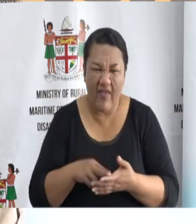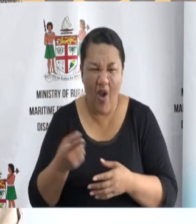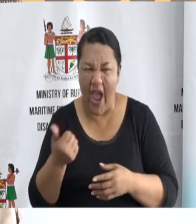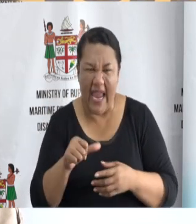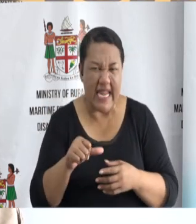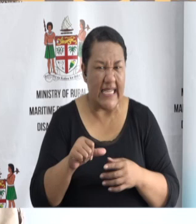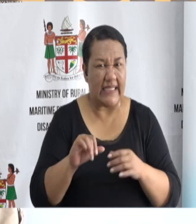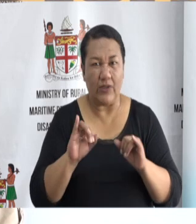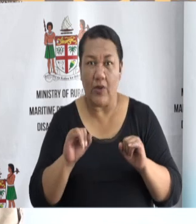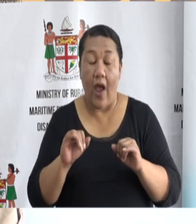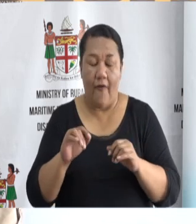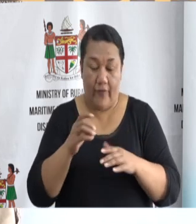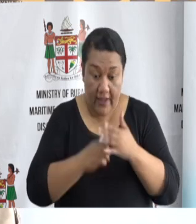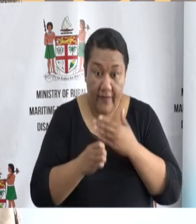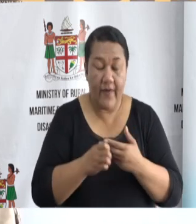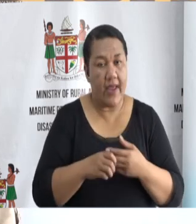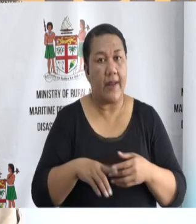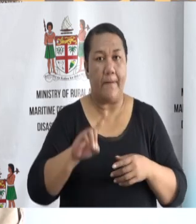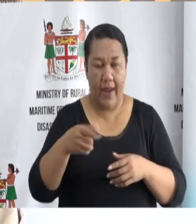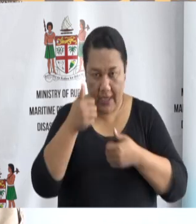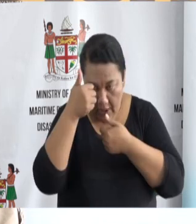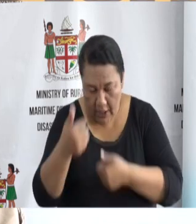record any casualty in this